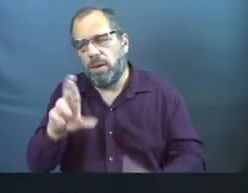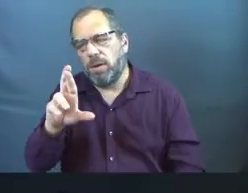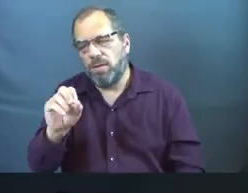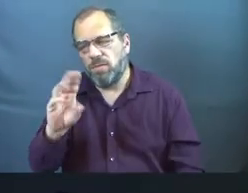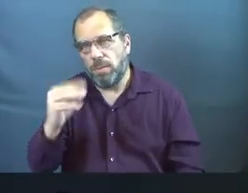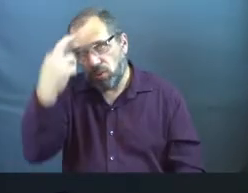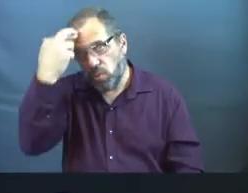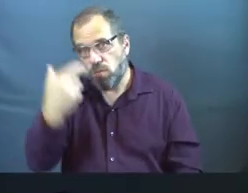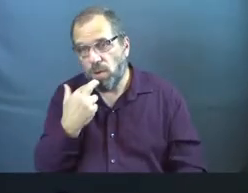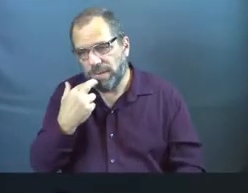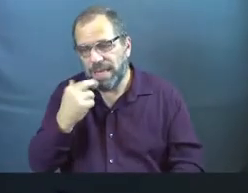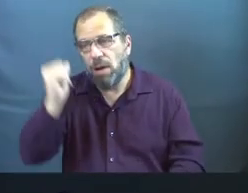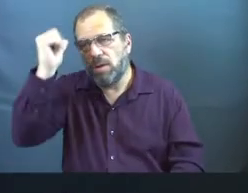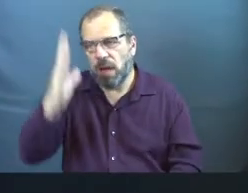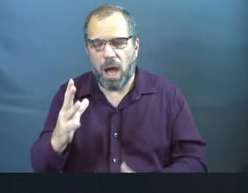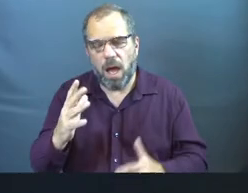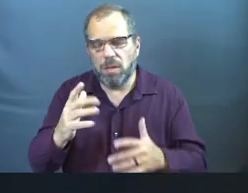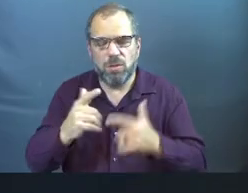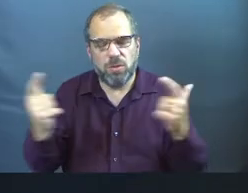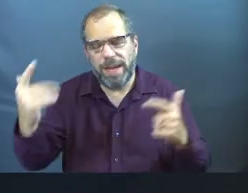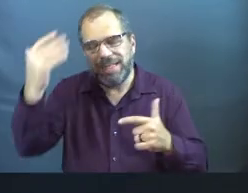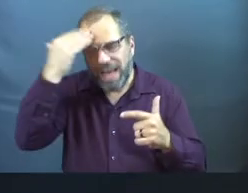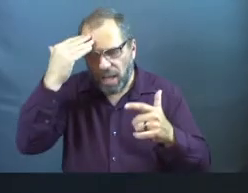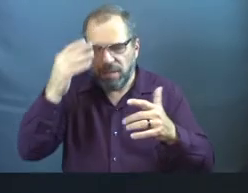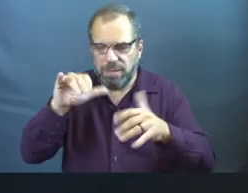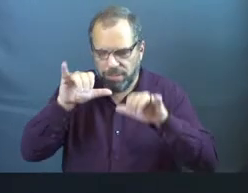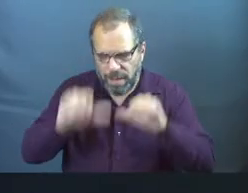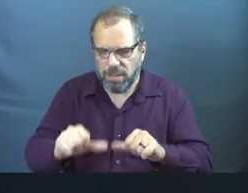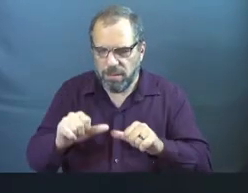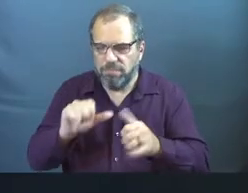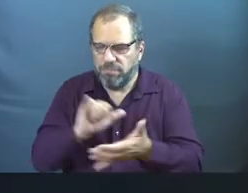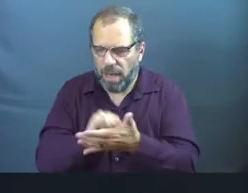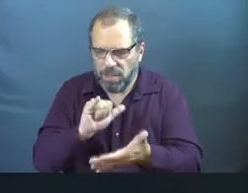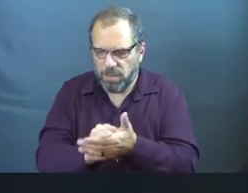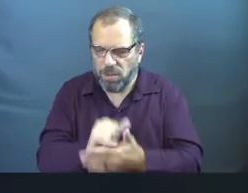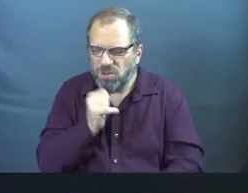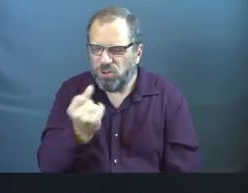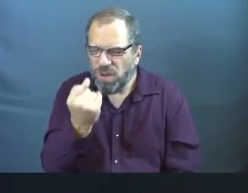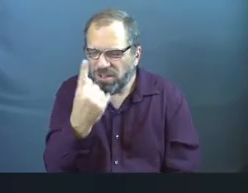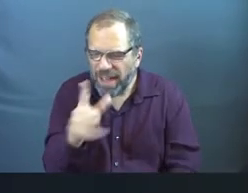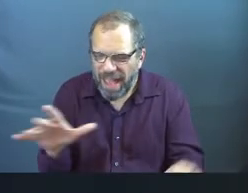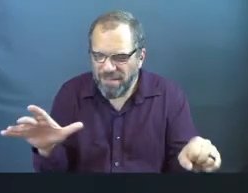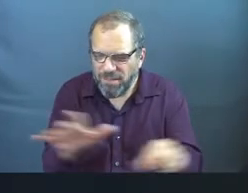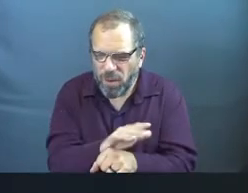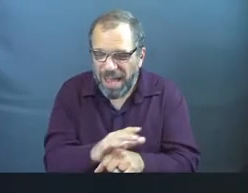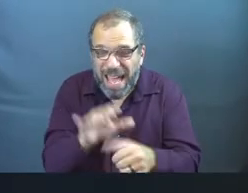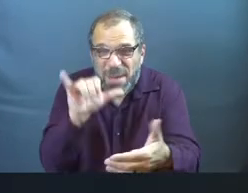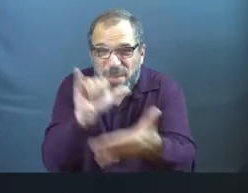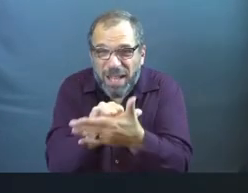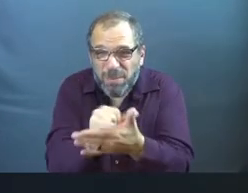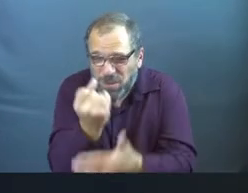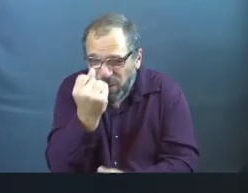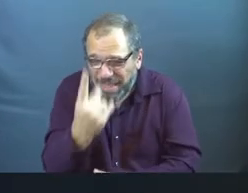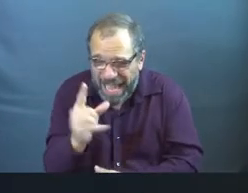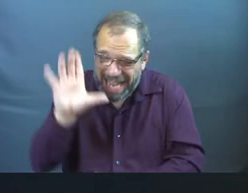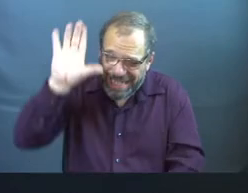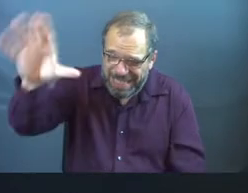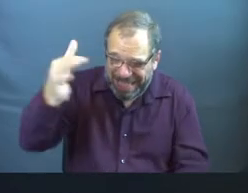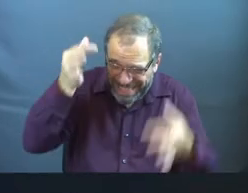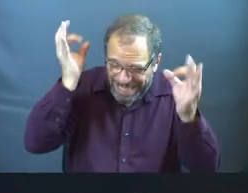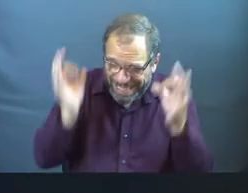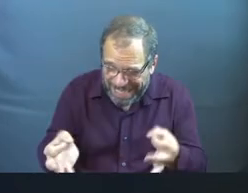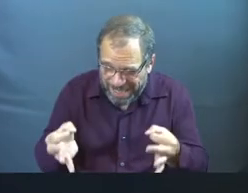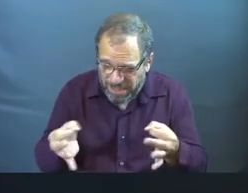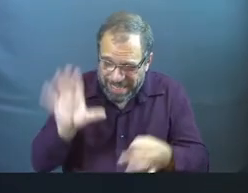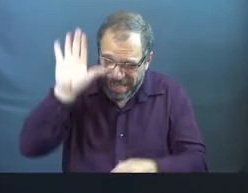are God's riches in wisdom and knowledge. How impossible it is for us to understand, impossible it is for understand his